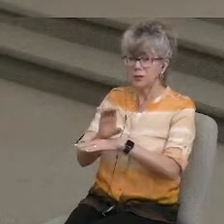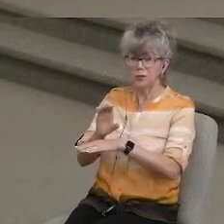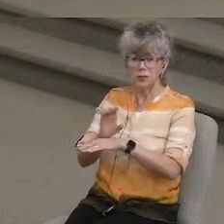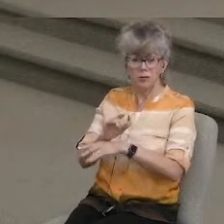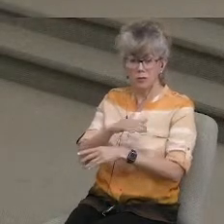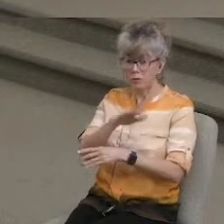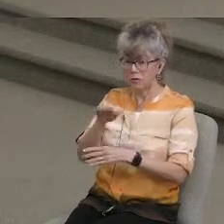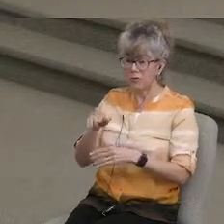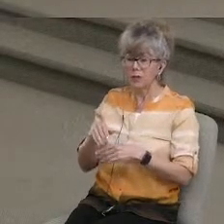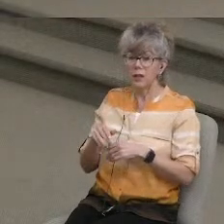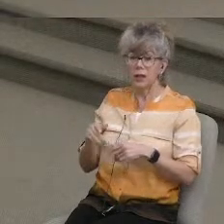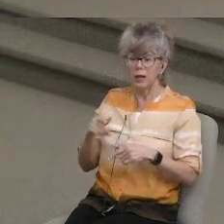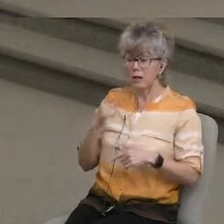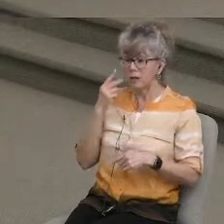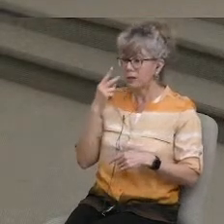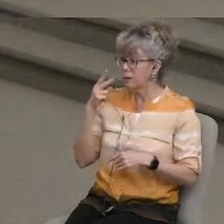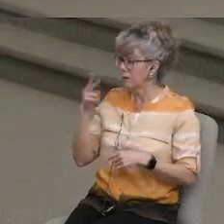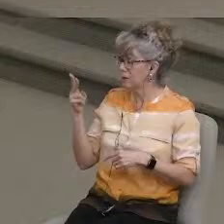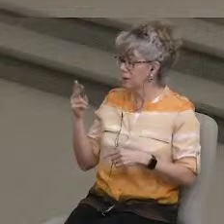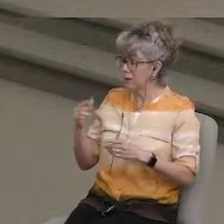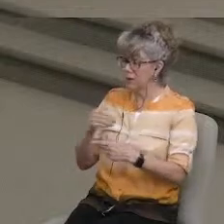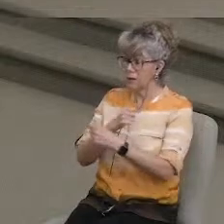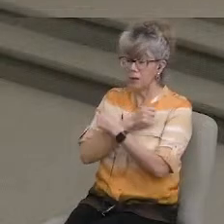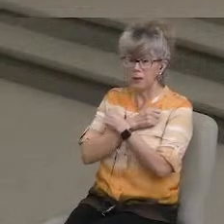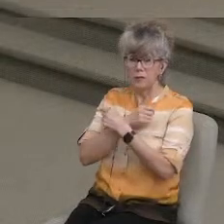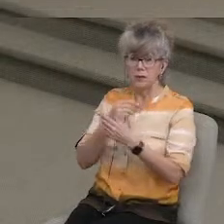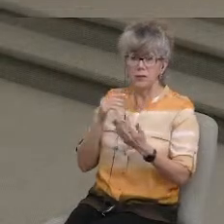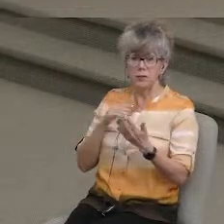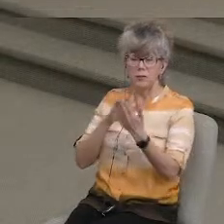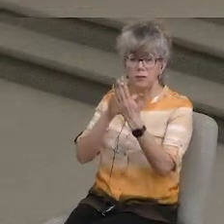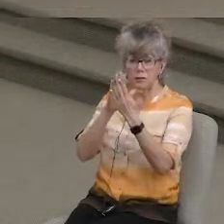And I see love in your faces.